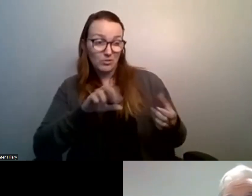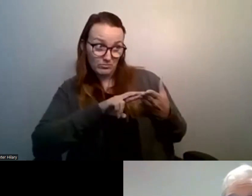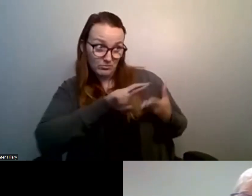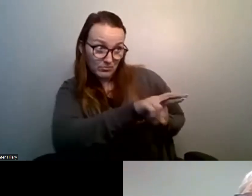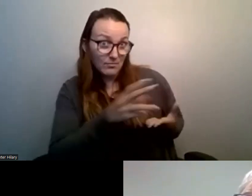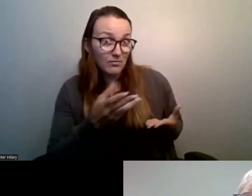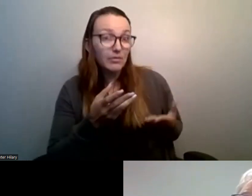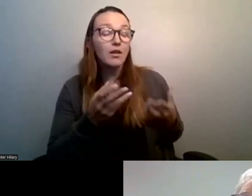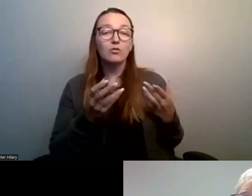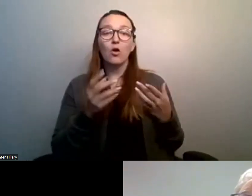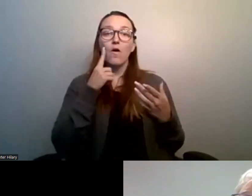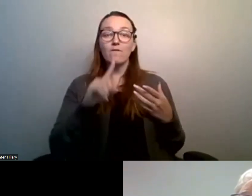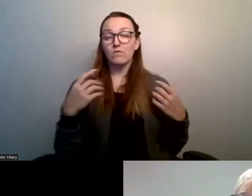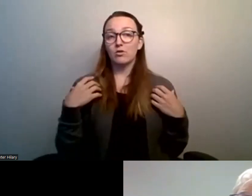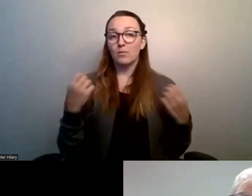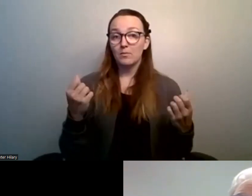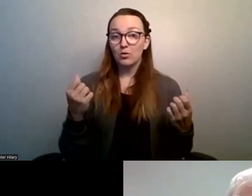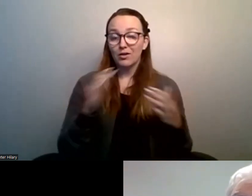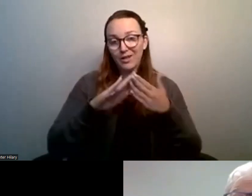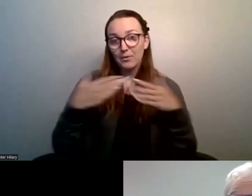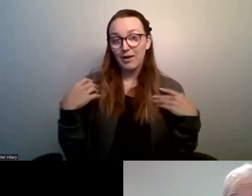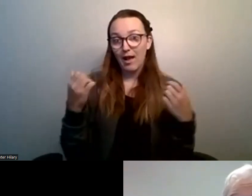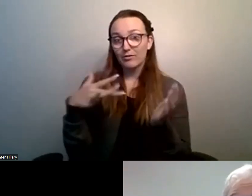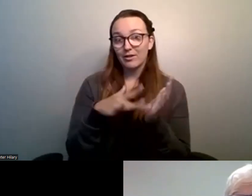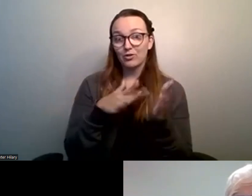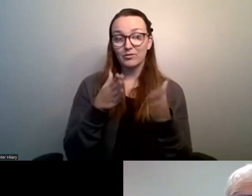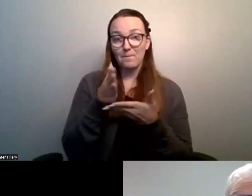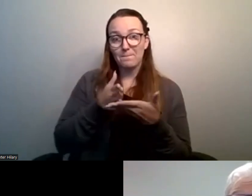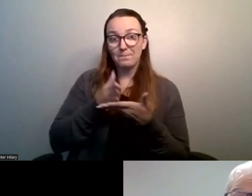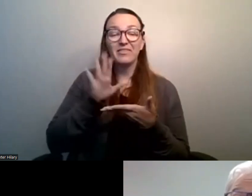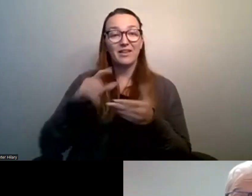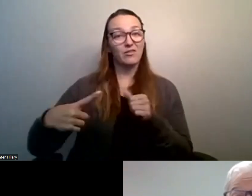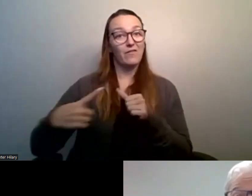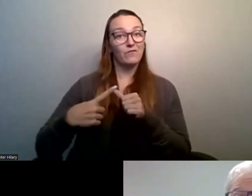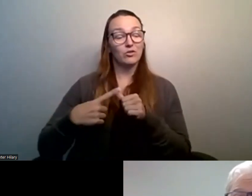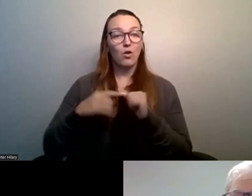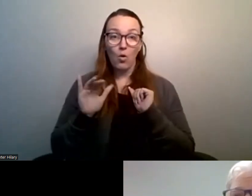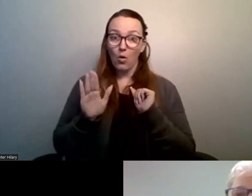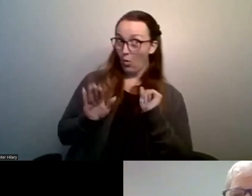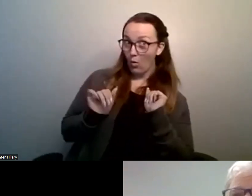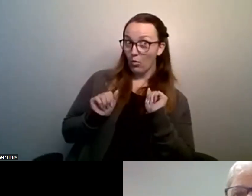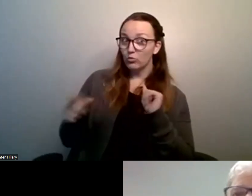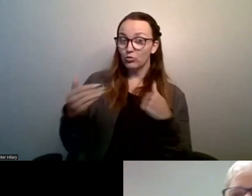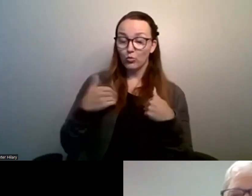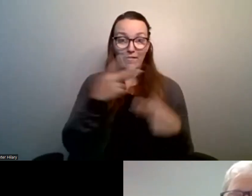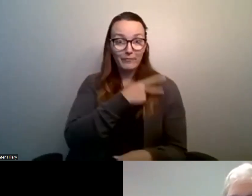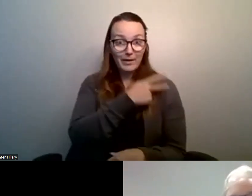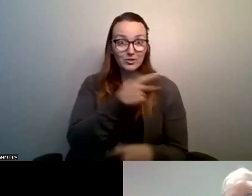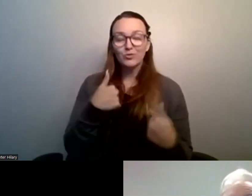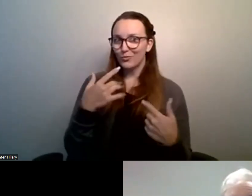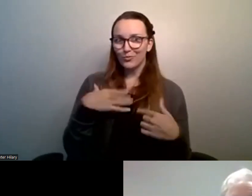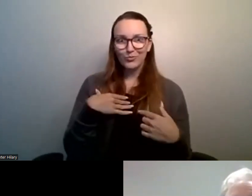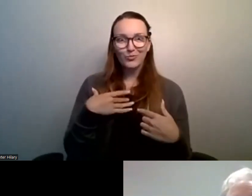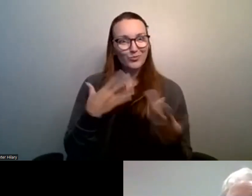mean, I think from the community health center side, that's the kind of first entree is, ooh, you have patients. We like to take care of